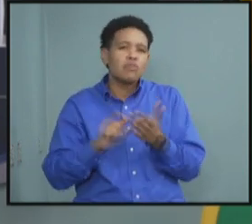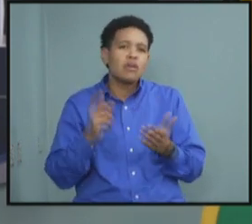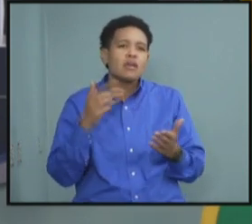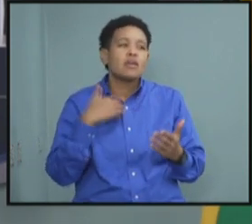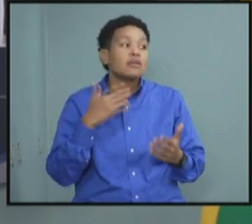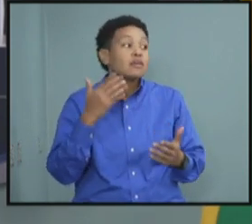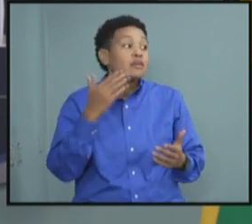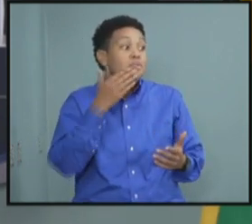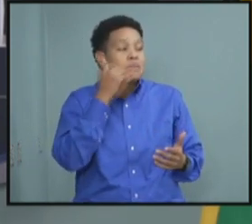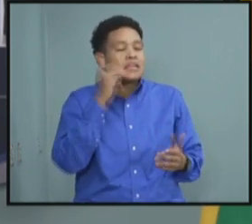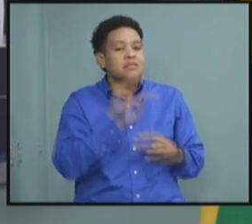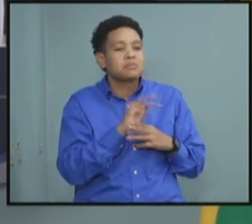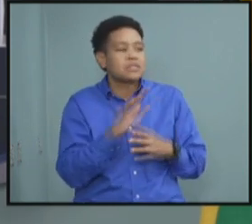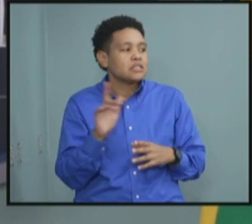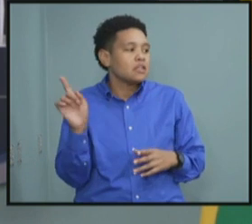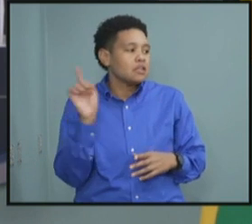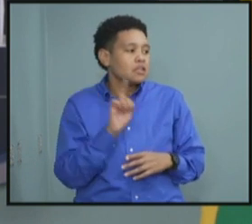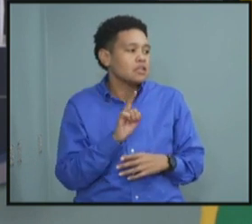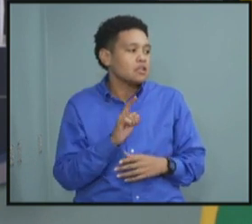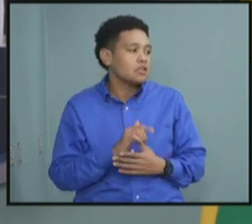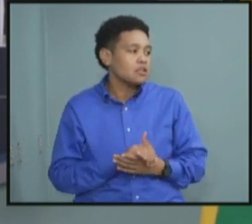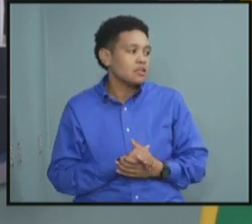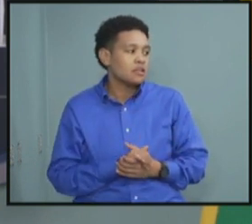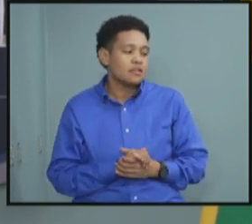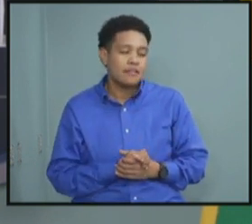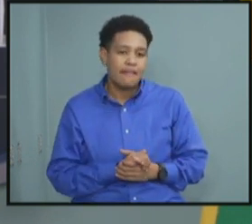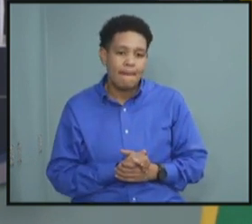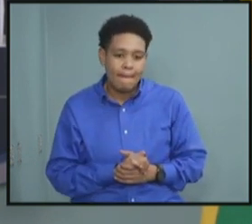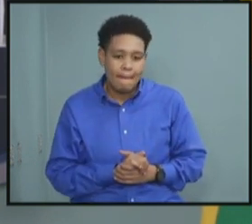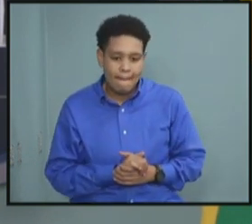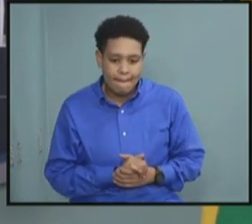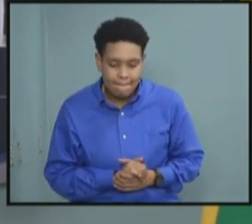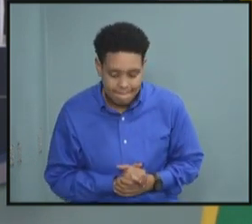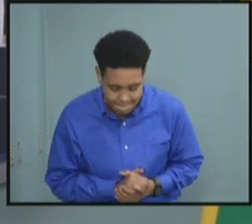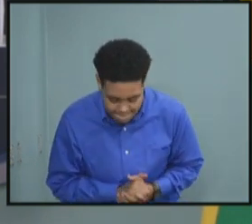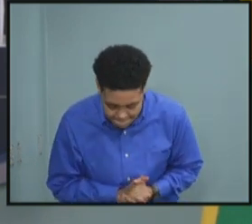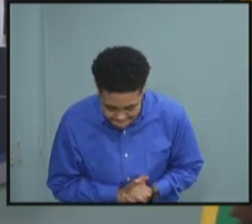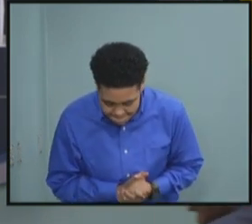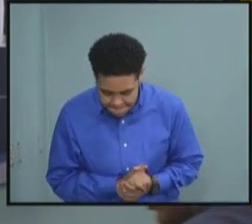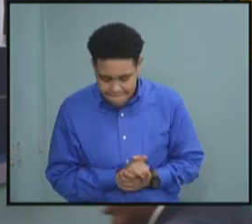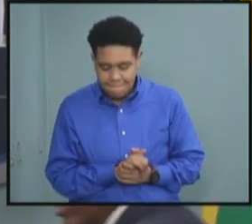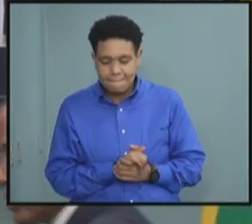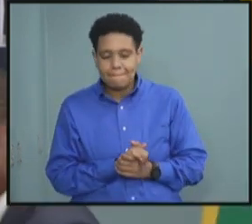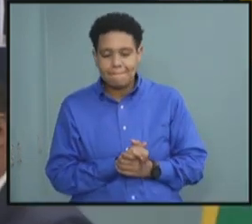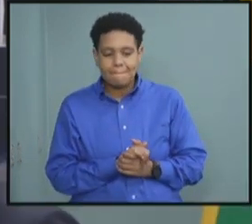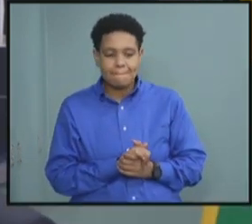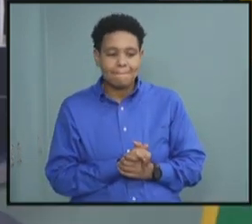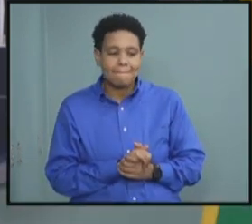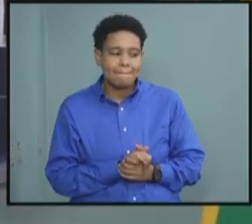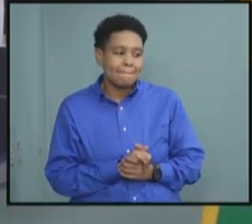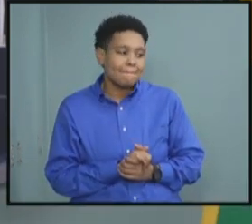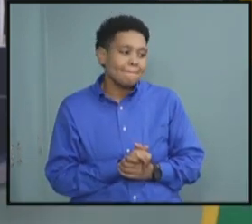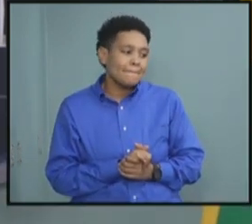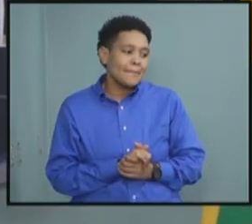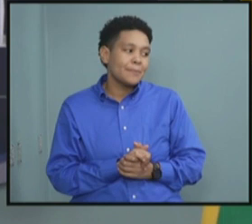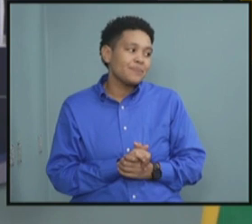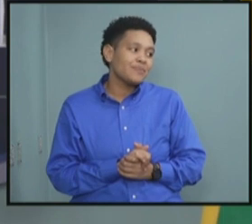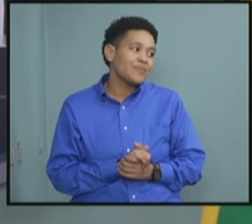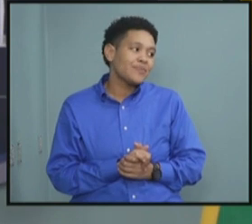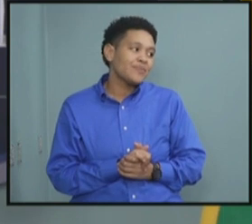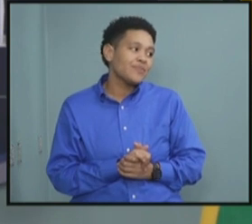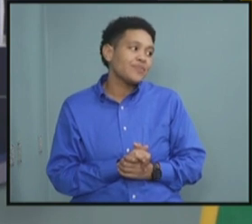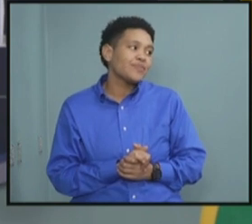Minister. Thank you, Prime